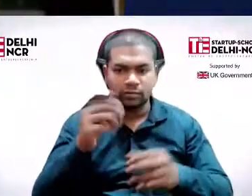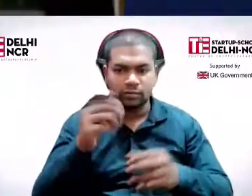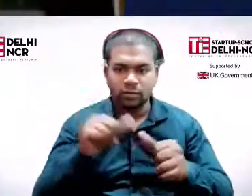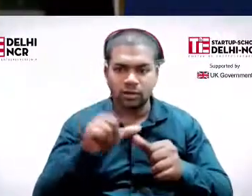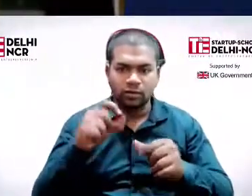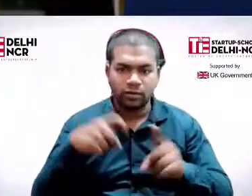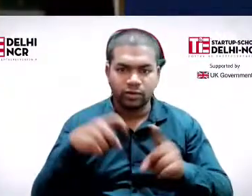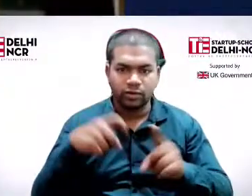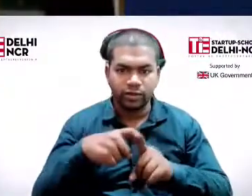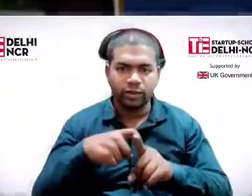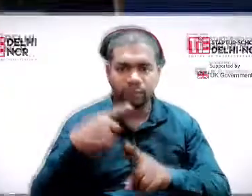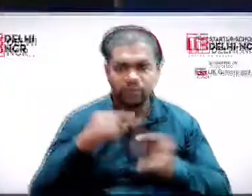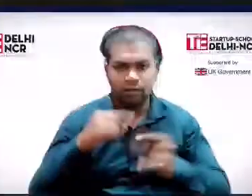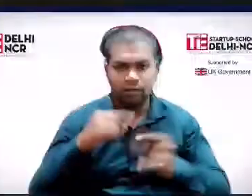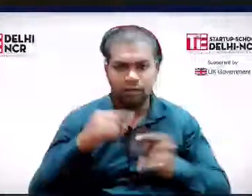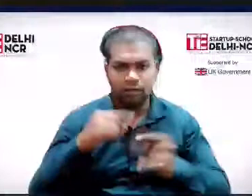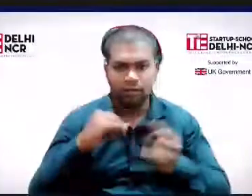Sonia.